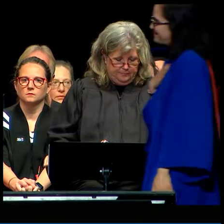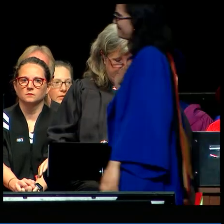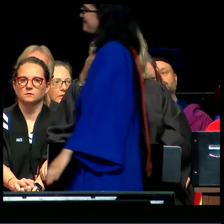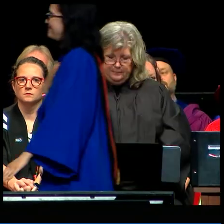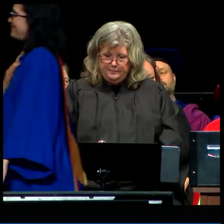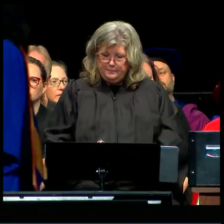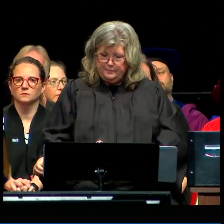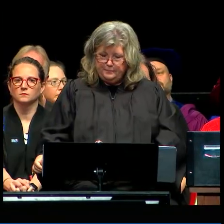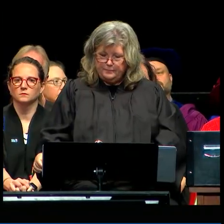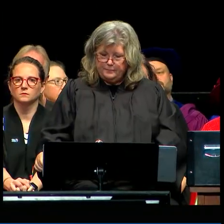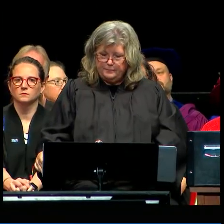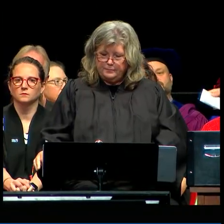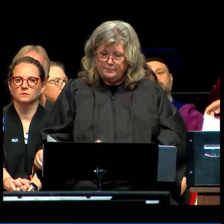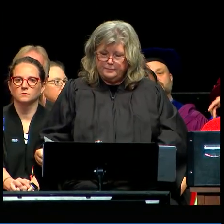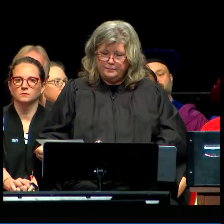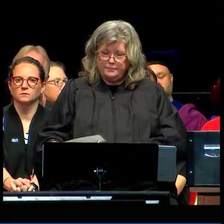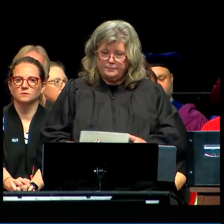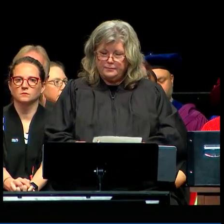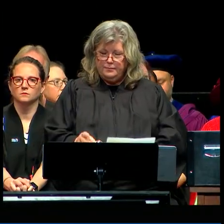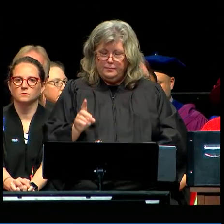Dipal Patel.